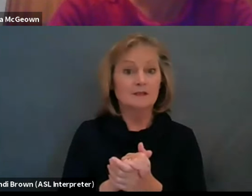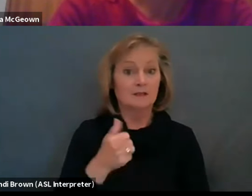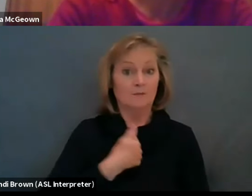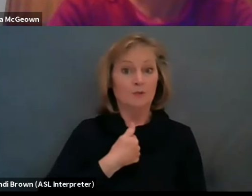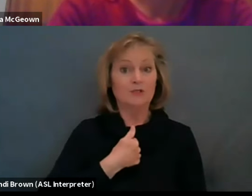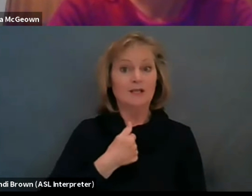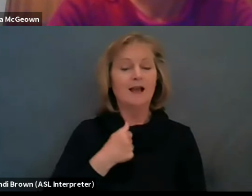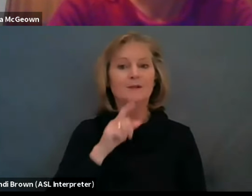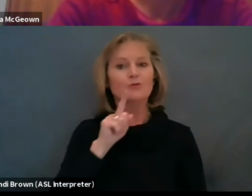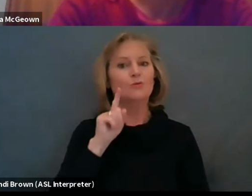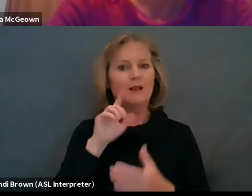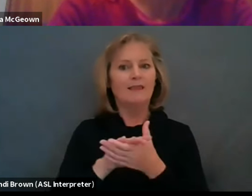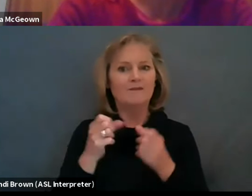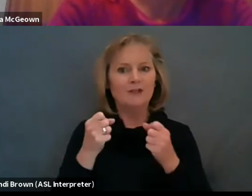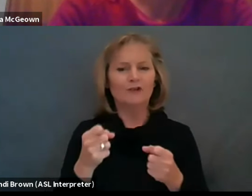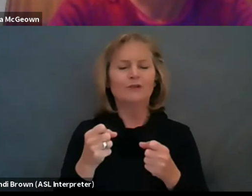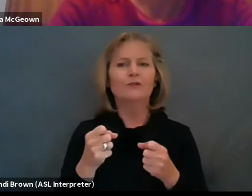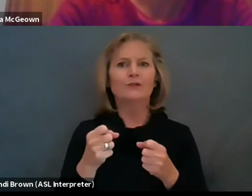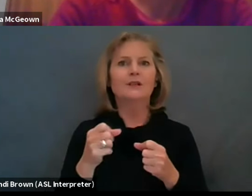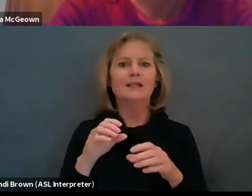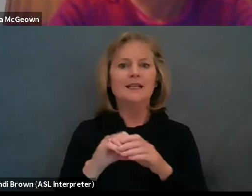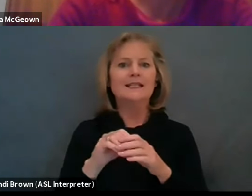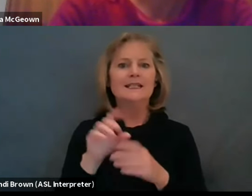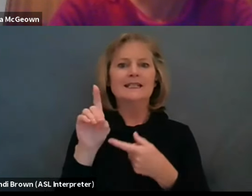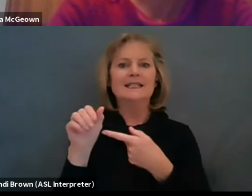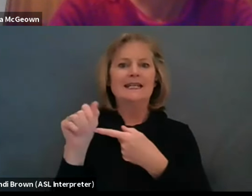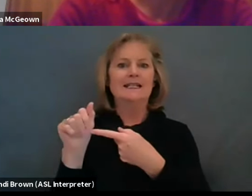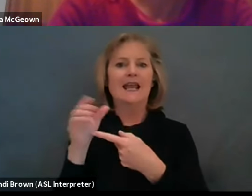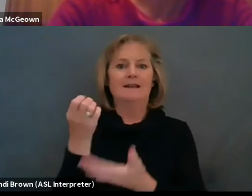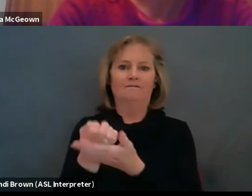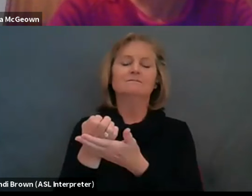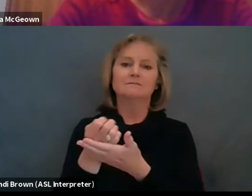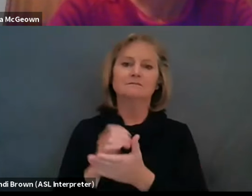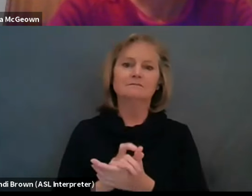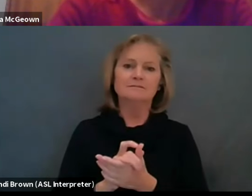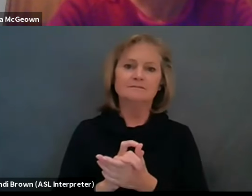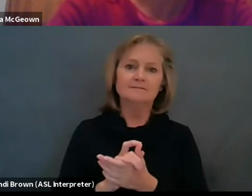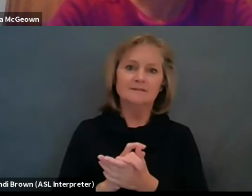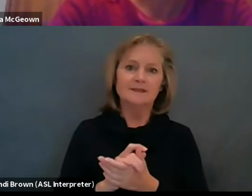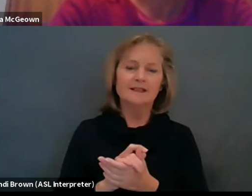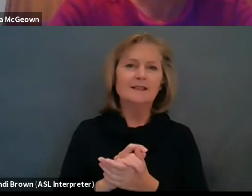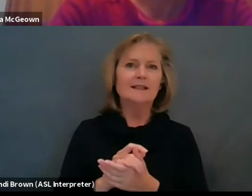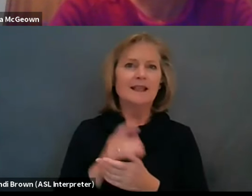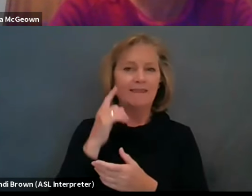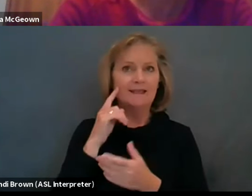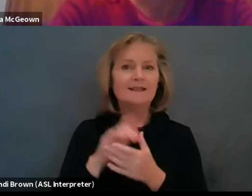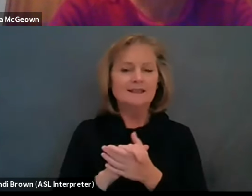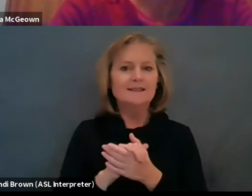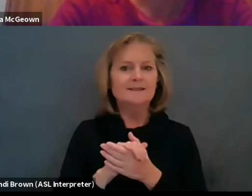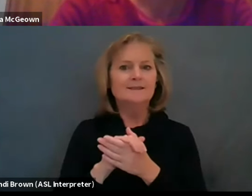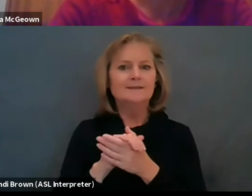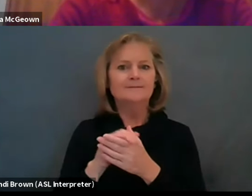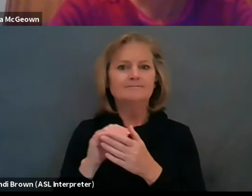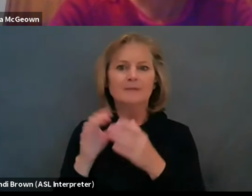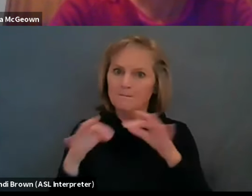Personally, I'm a true believer of in data and evidence. I think that it is imperative that